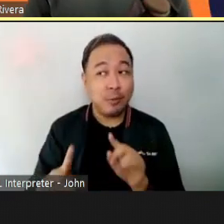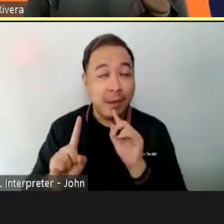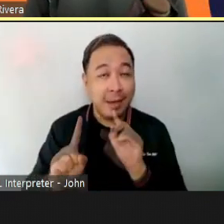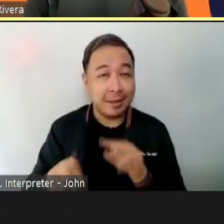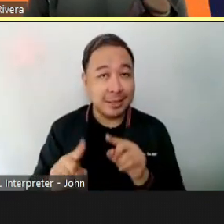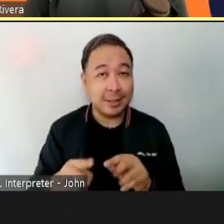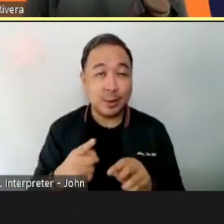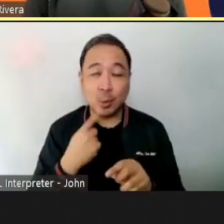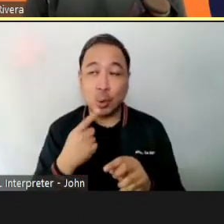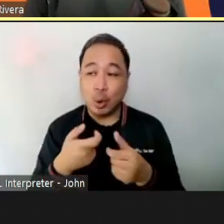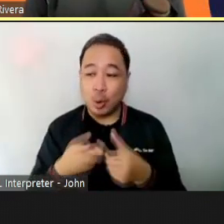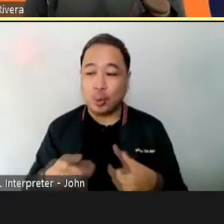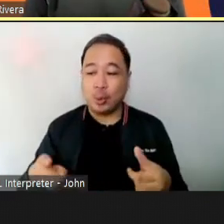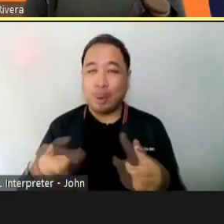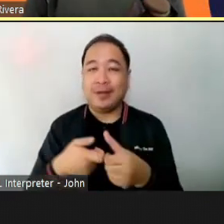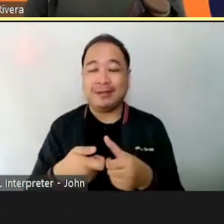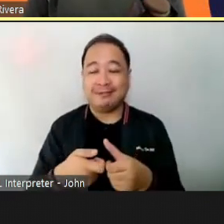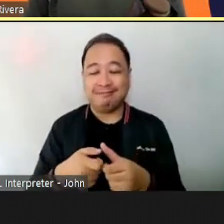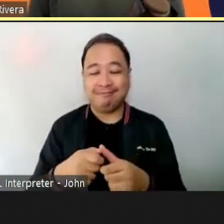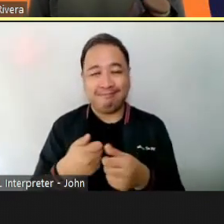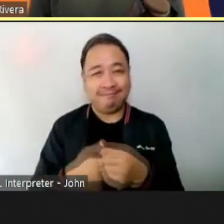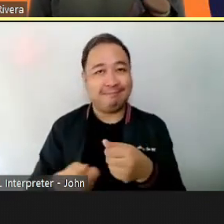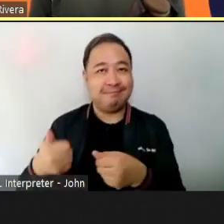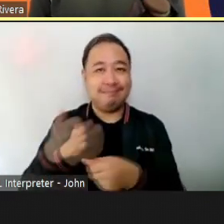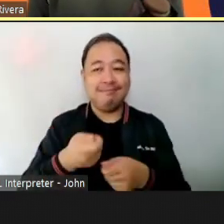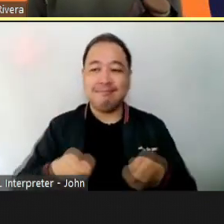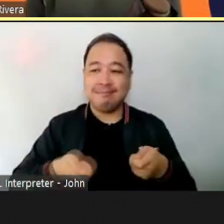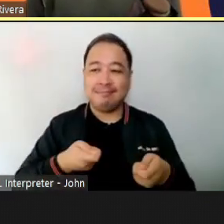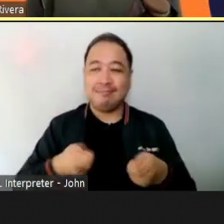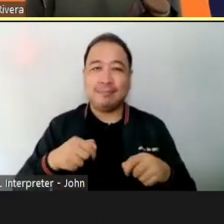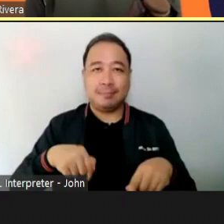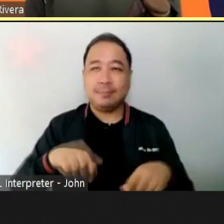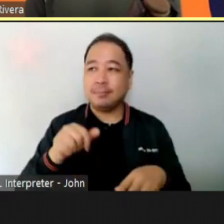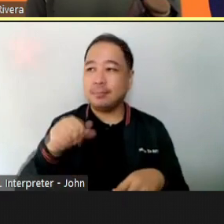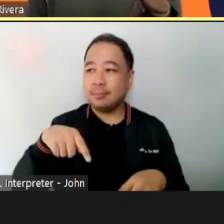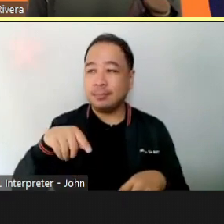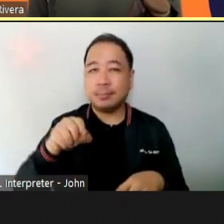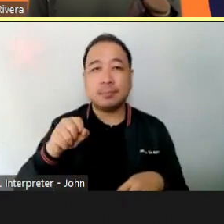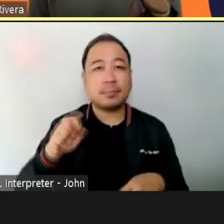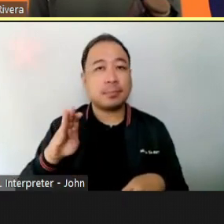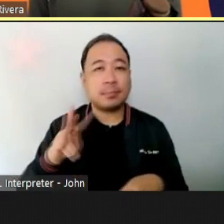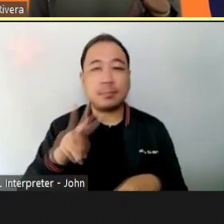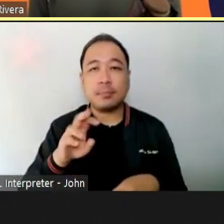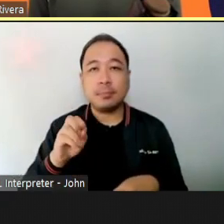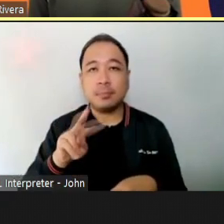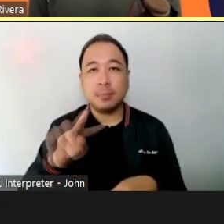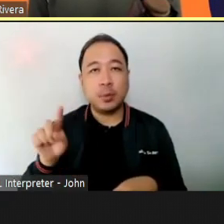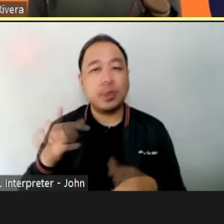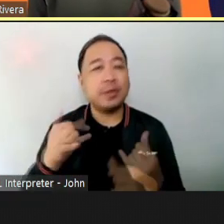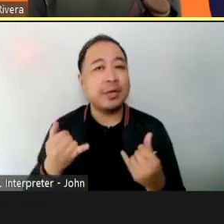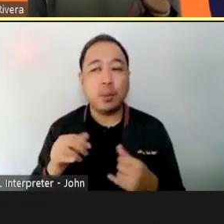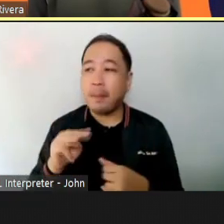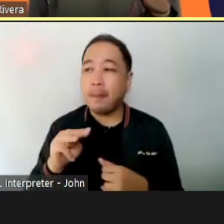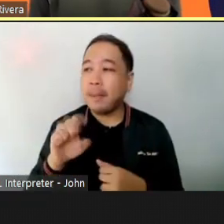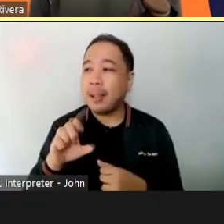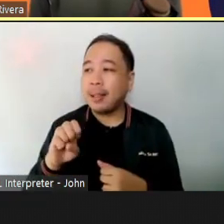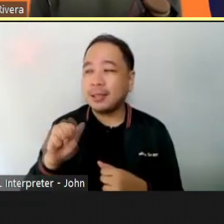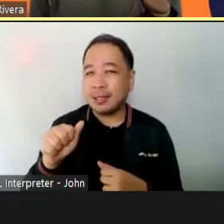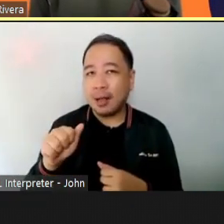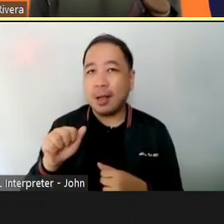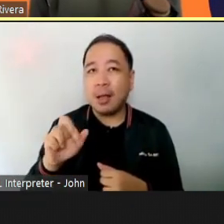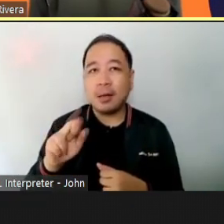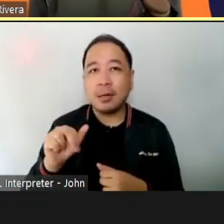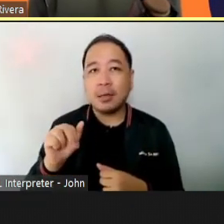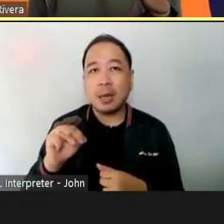the conference chair of Ako Para Sa Bata 2021, Dr. Melissa Joyce Rambuanga.